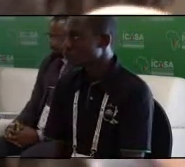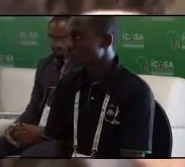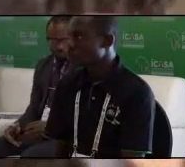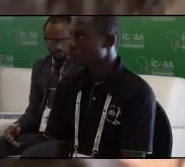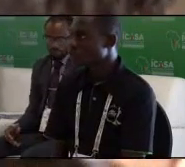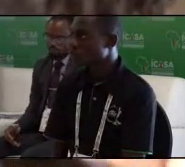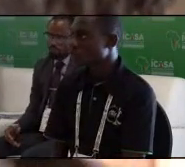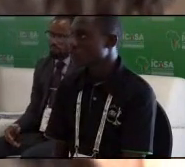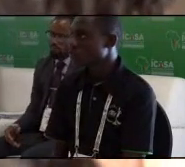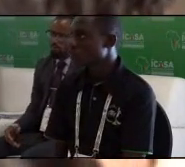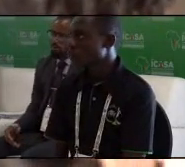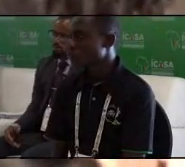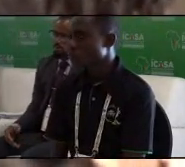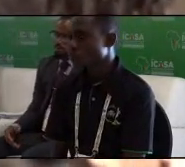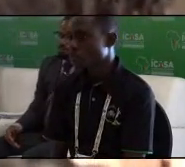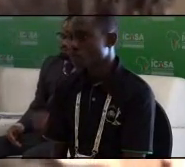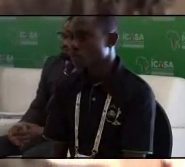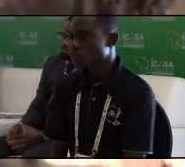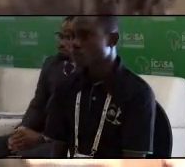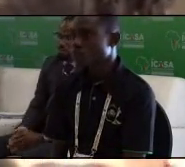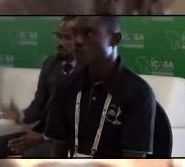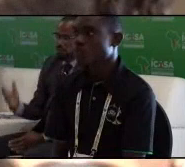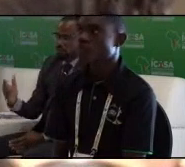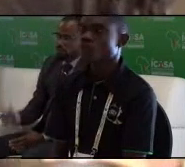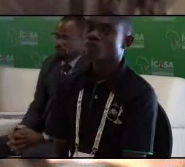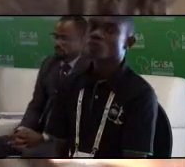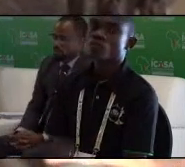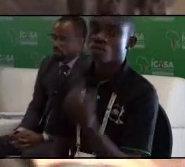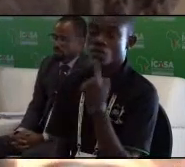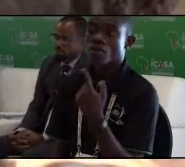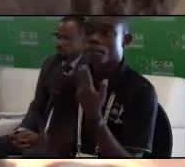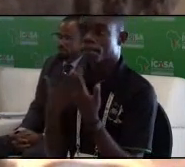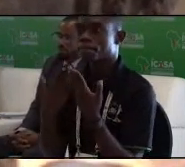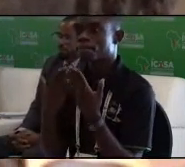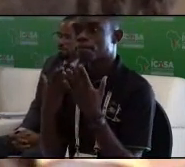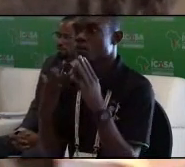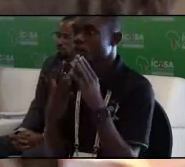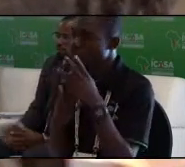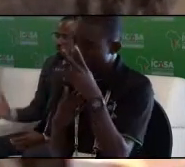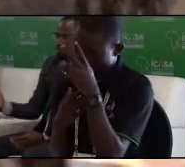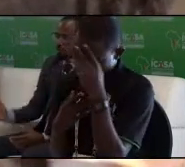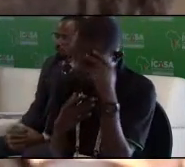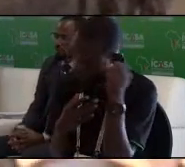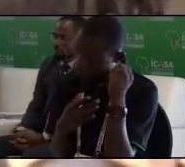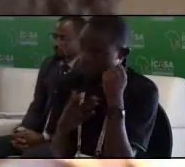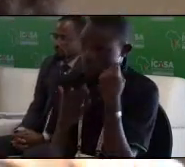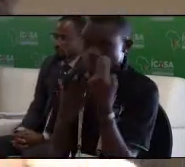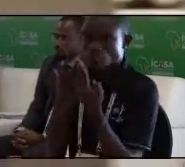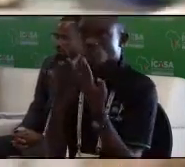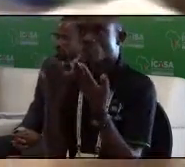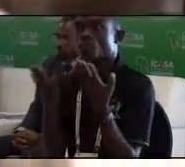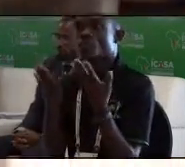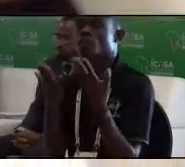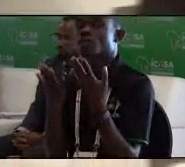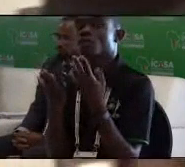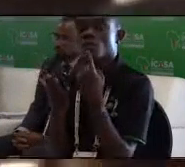Joseph, you will want to respond perhaps to the first question on M&E? All right, thank you so much. So that's a great question, because in Nigeria, under the Global Fund project,